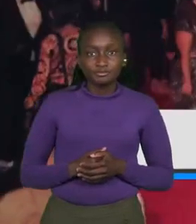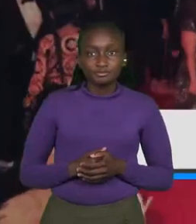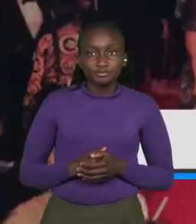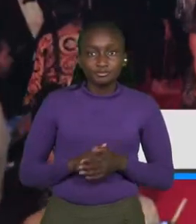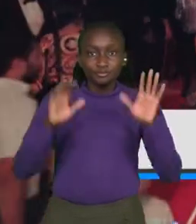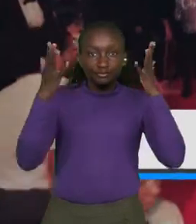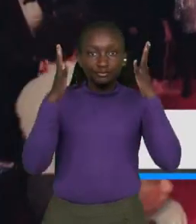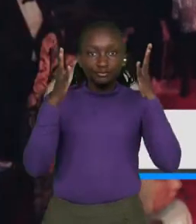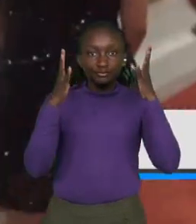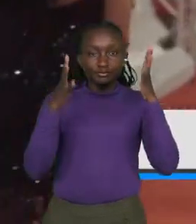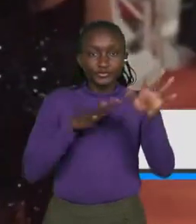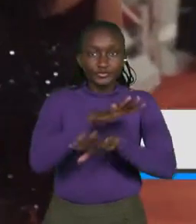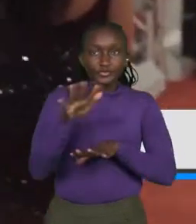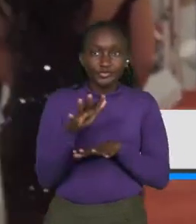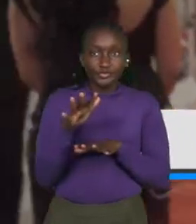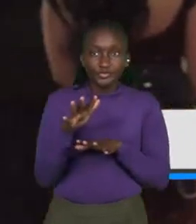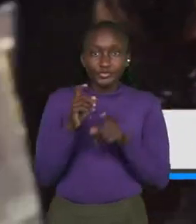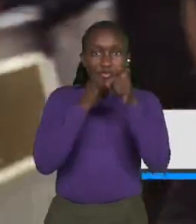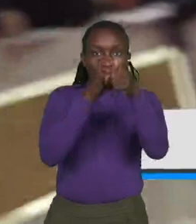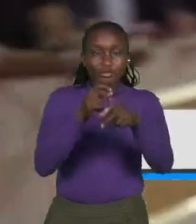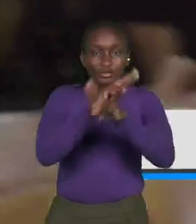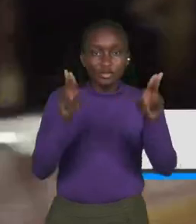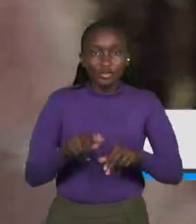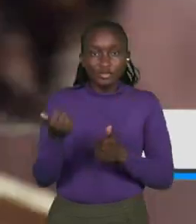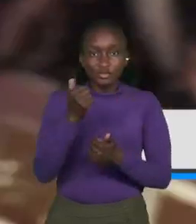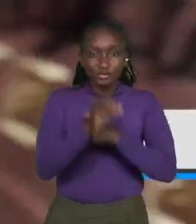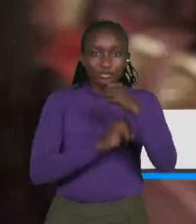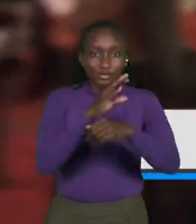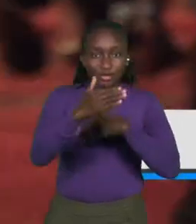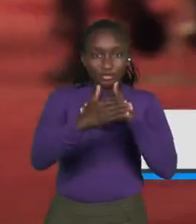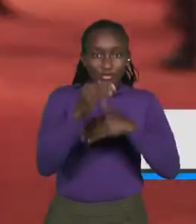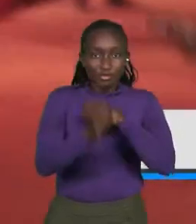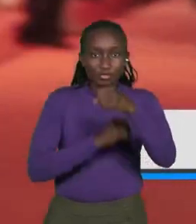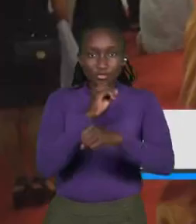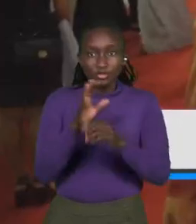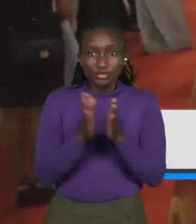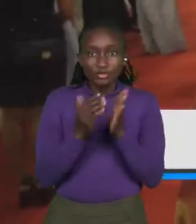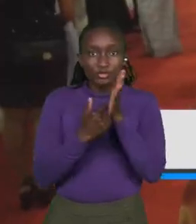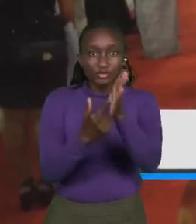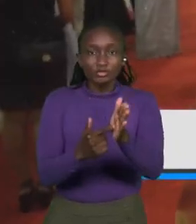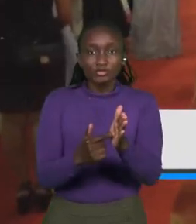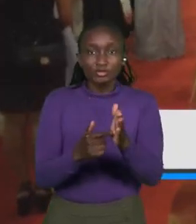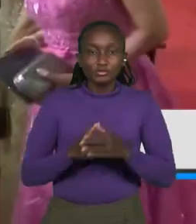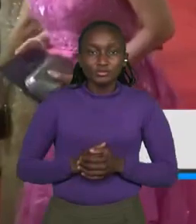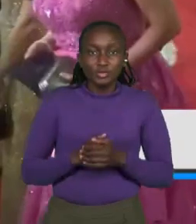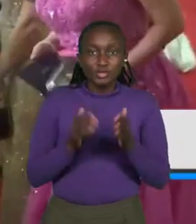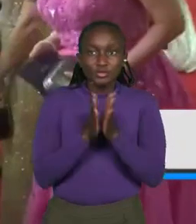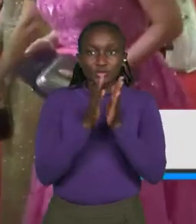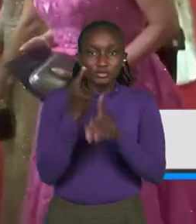The festival distributes awards for international films, short films, feature documentaries and feature narratives.